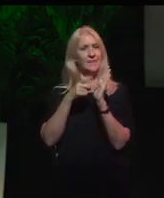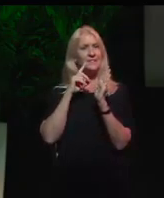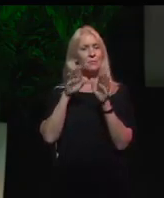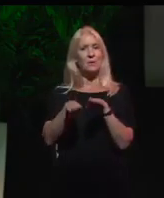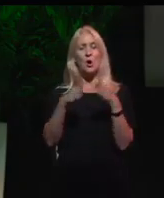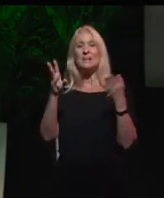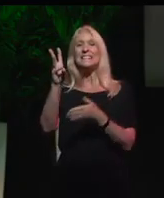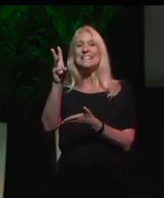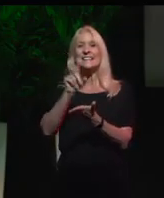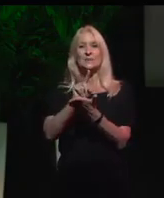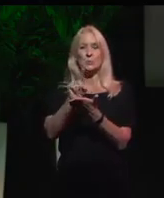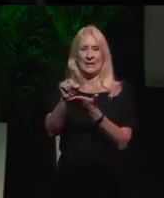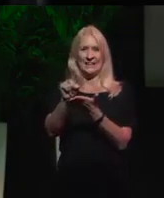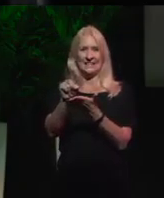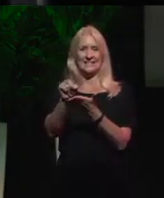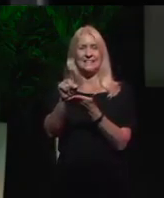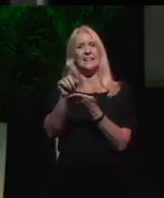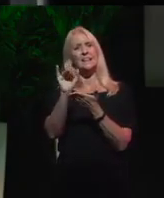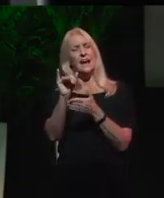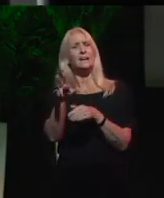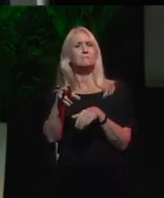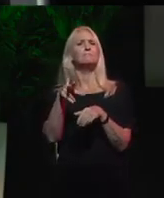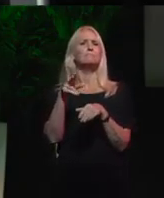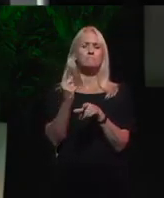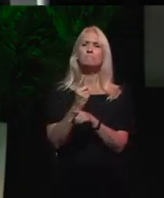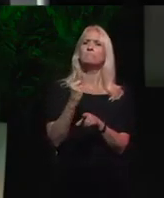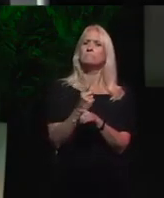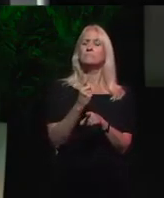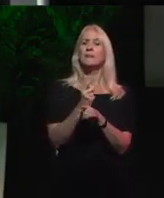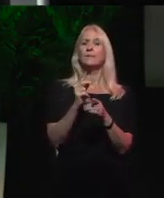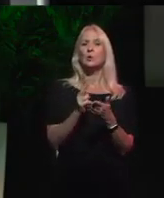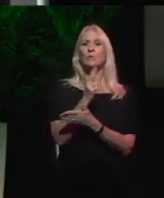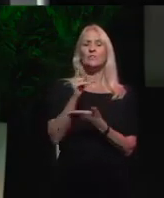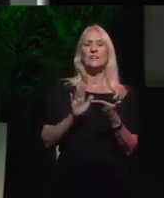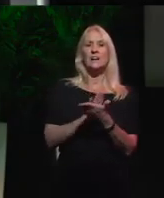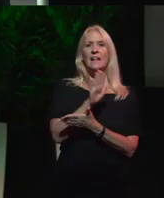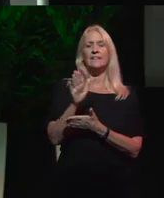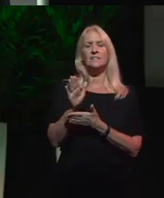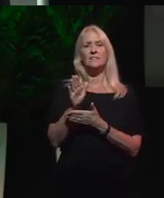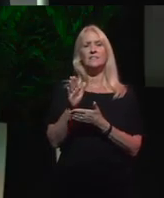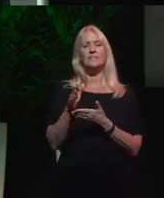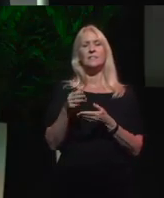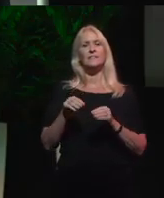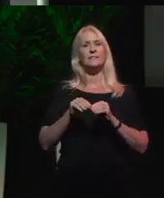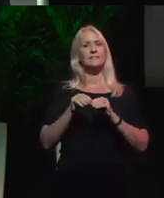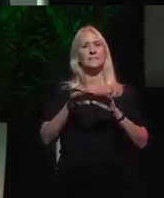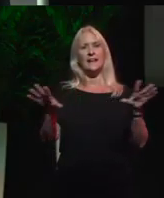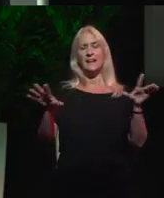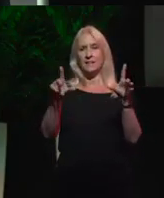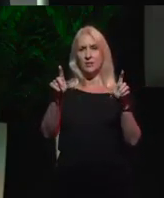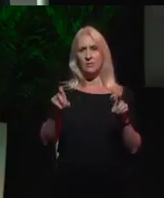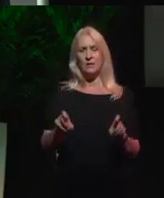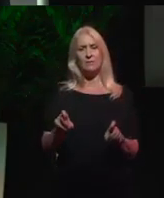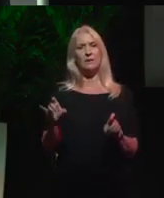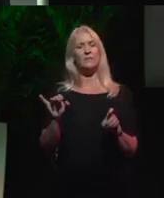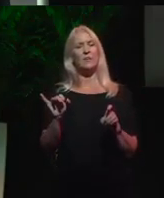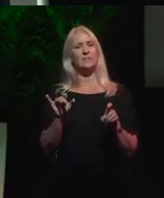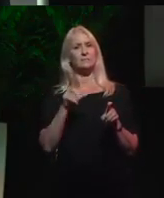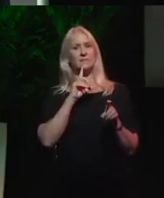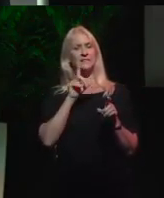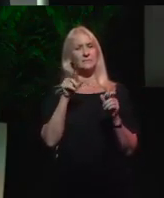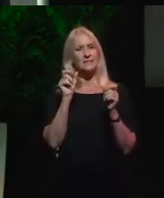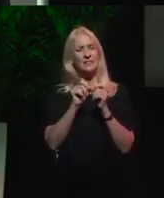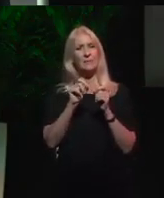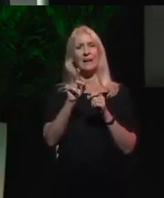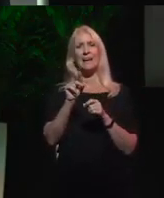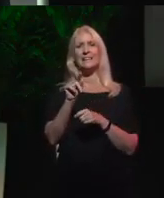for 6 weeks, and this is pretty customary for universities and colleges administering climate surveys. We've also been very intentional on our dates,